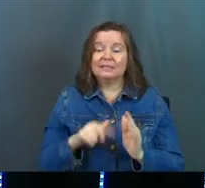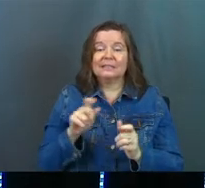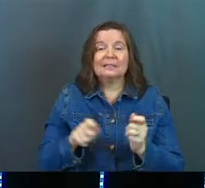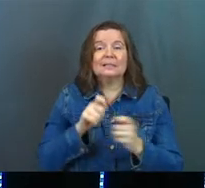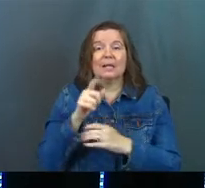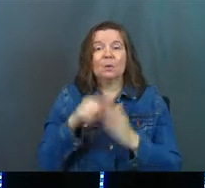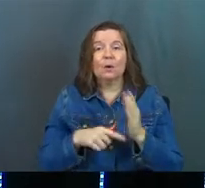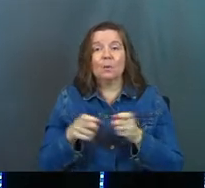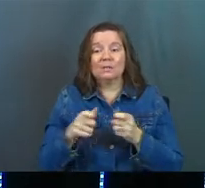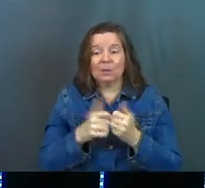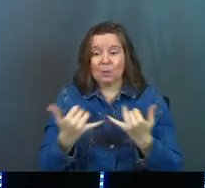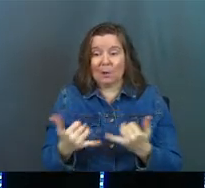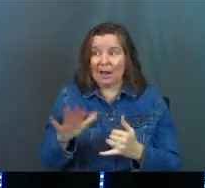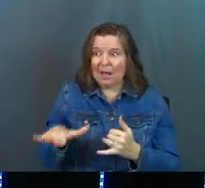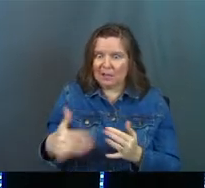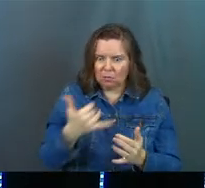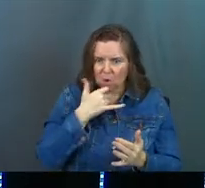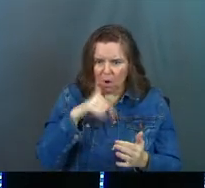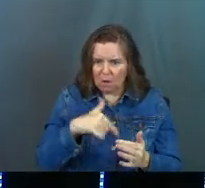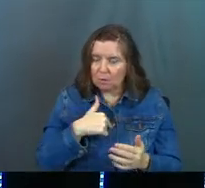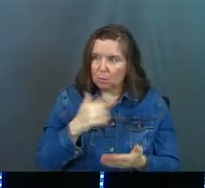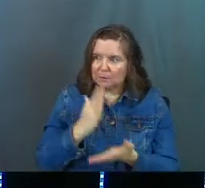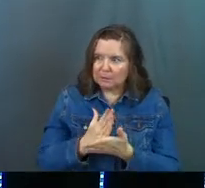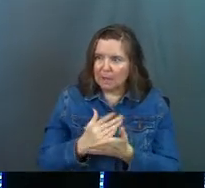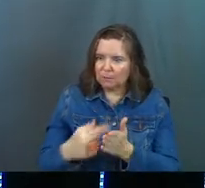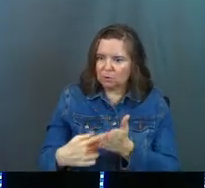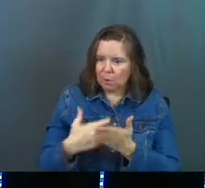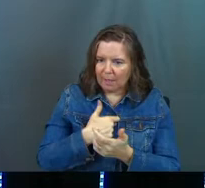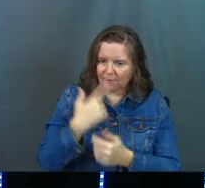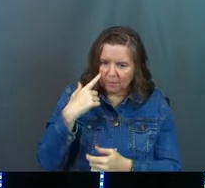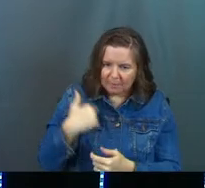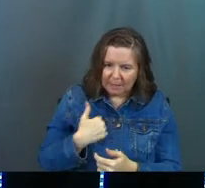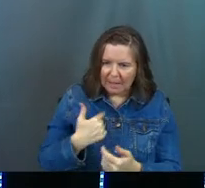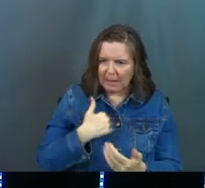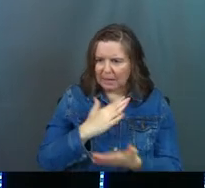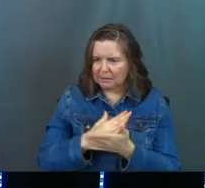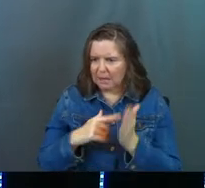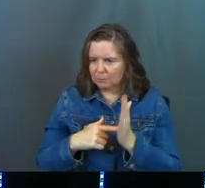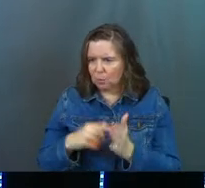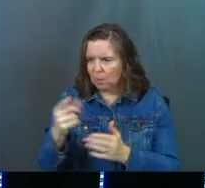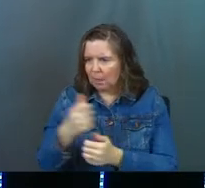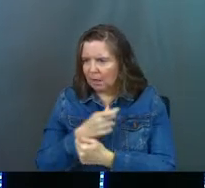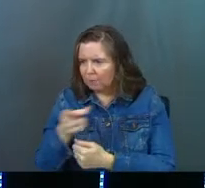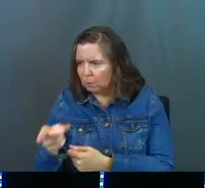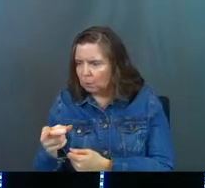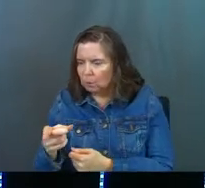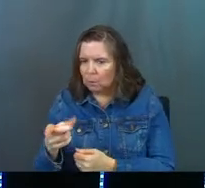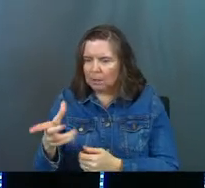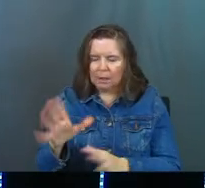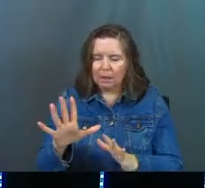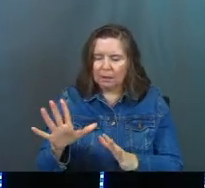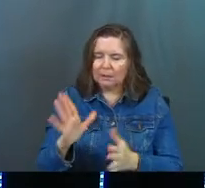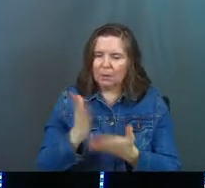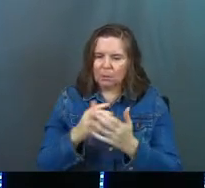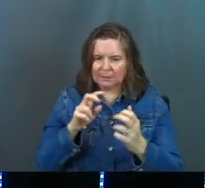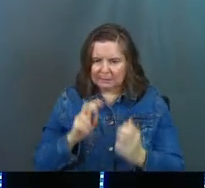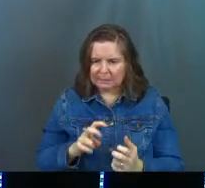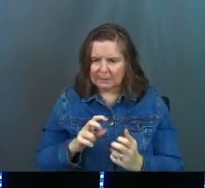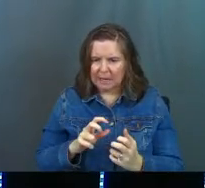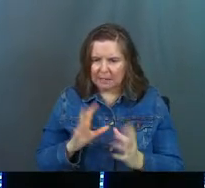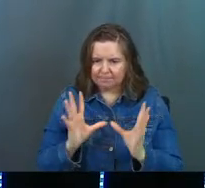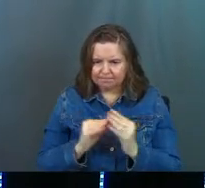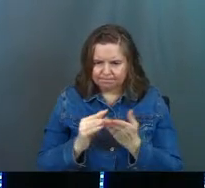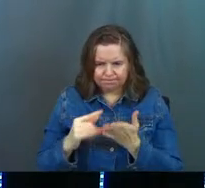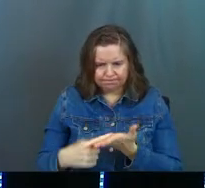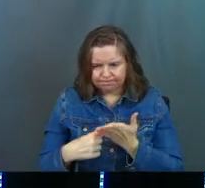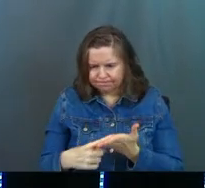is exactly what we're dealing with right now. You've stopped showing love toward me, and I've stopped showing love toward you. Can we just have the sit-down summit